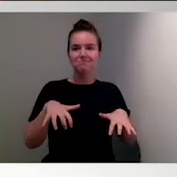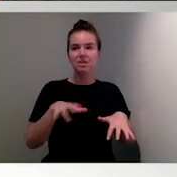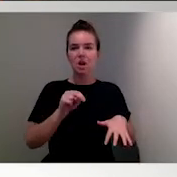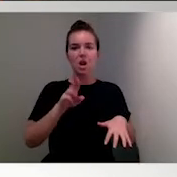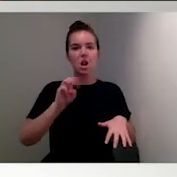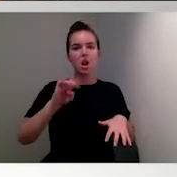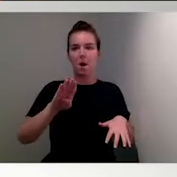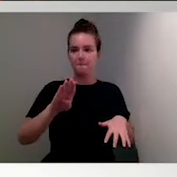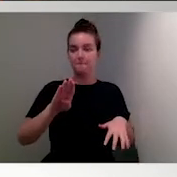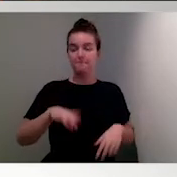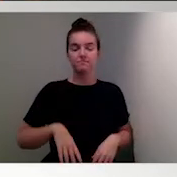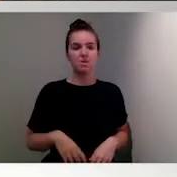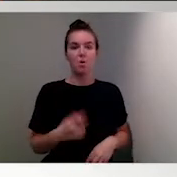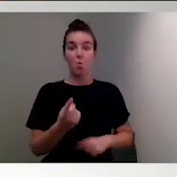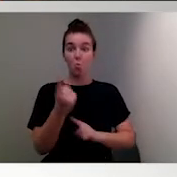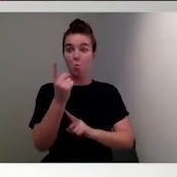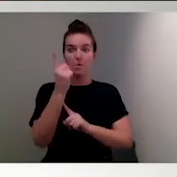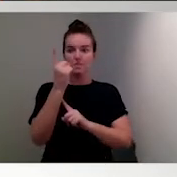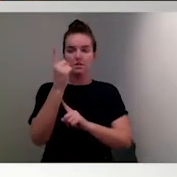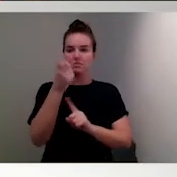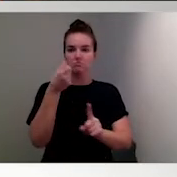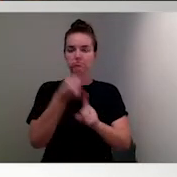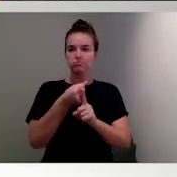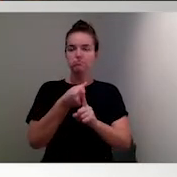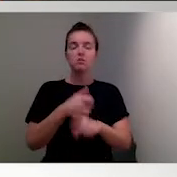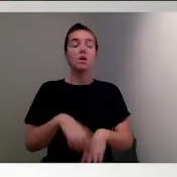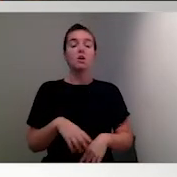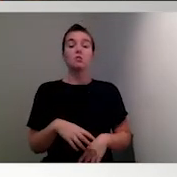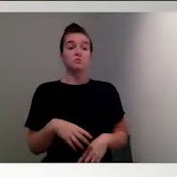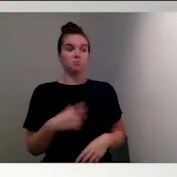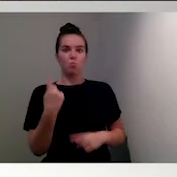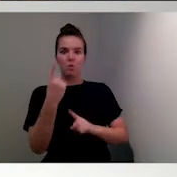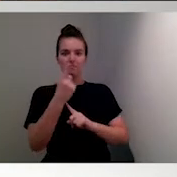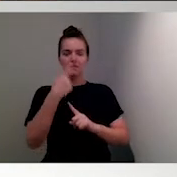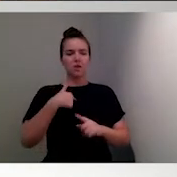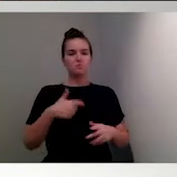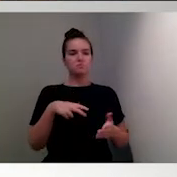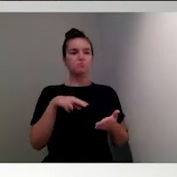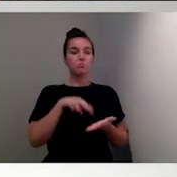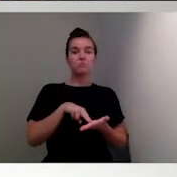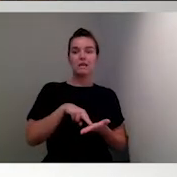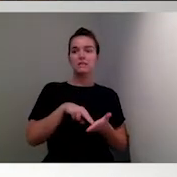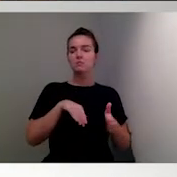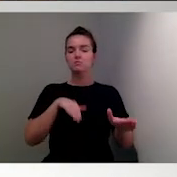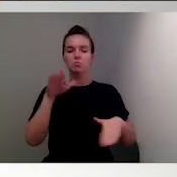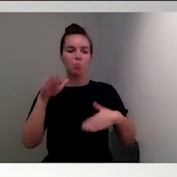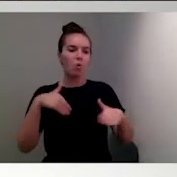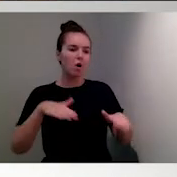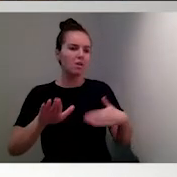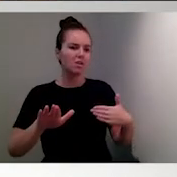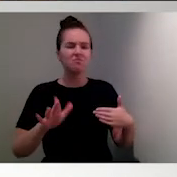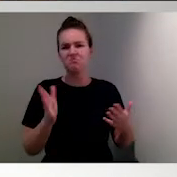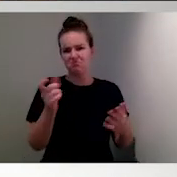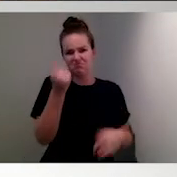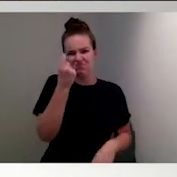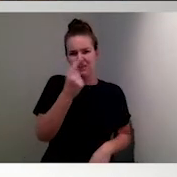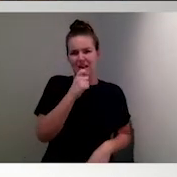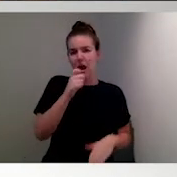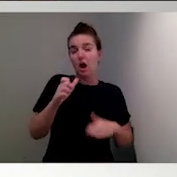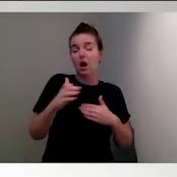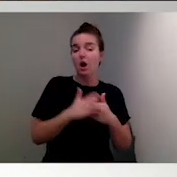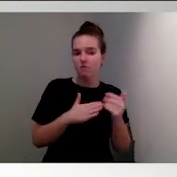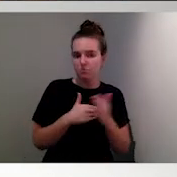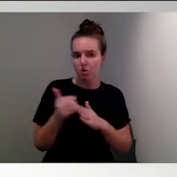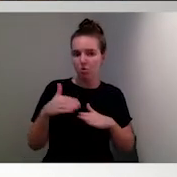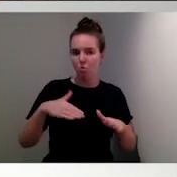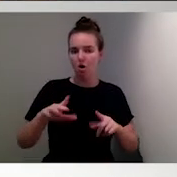was walking and standing, which was not always comfortable at the time, but I could do it. And the next, I was calling my husband, telling him I